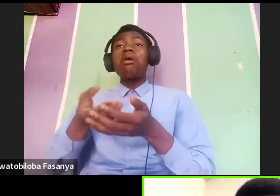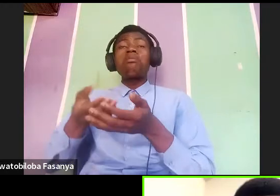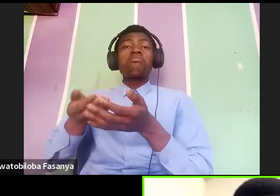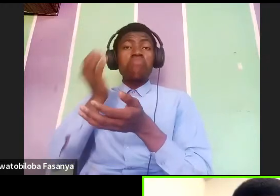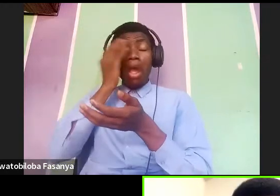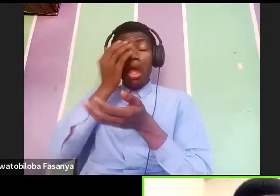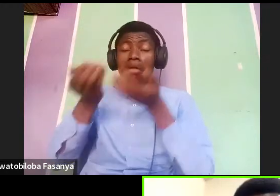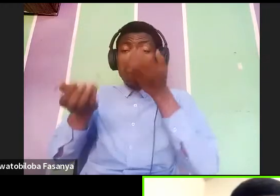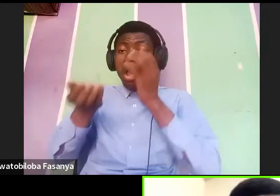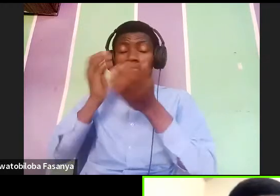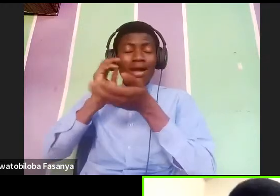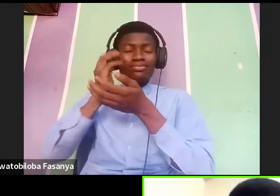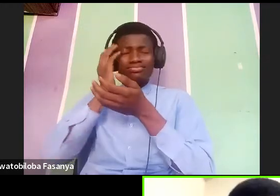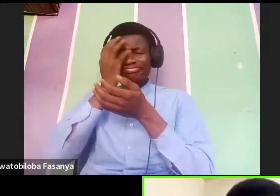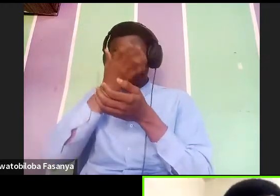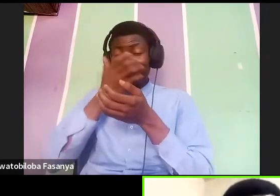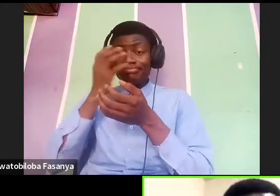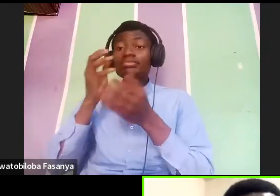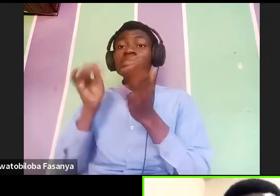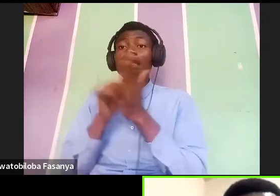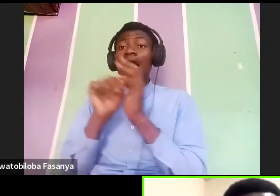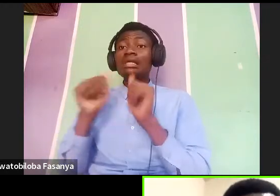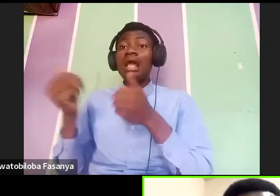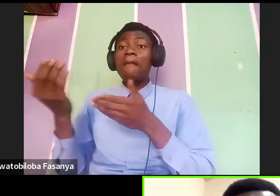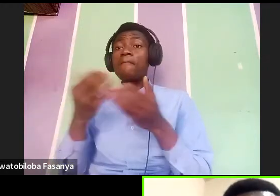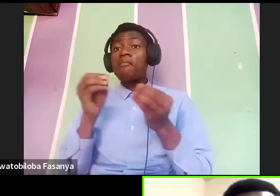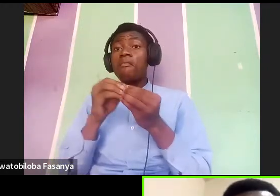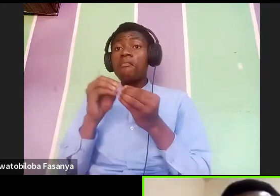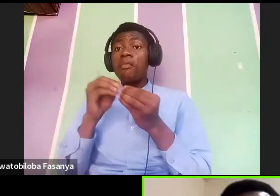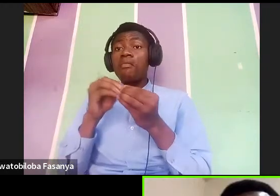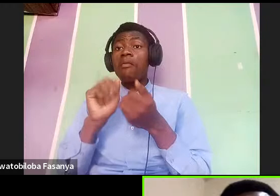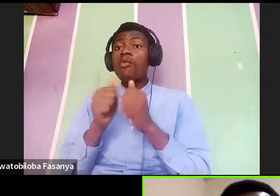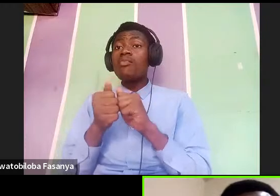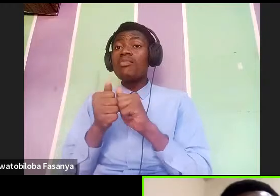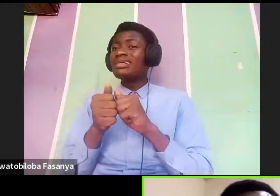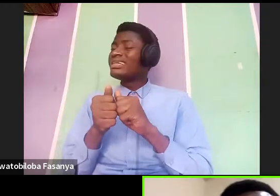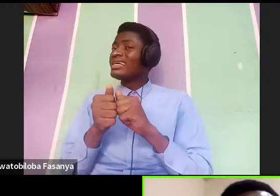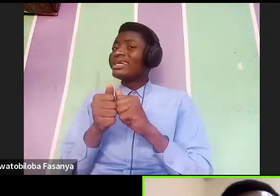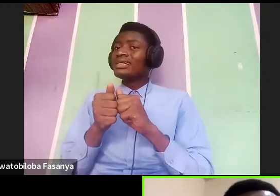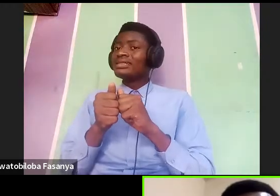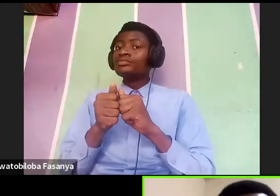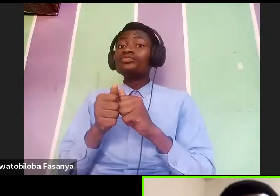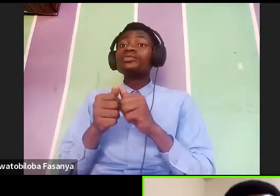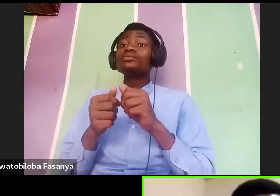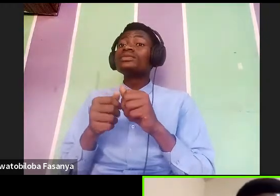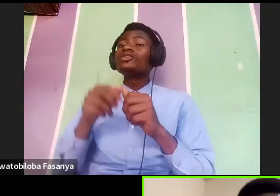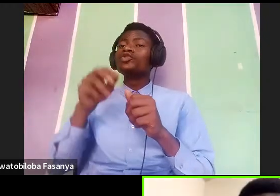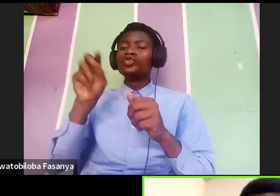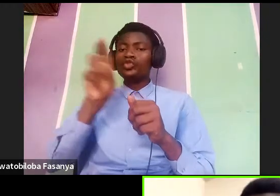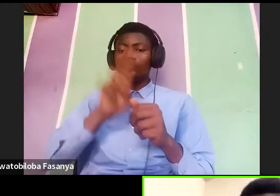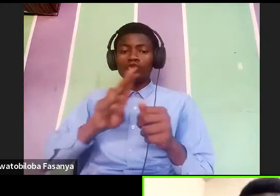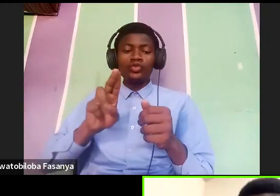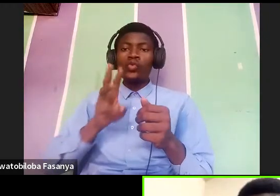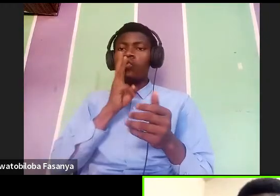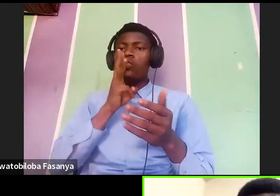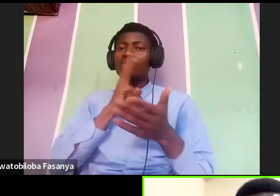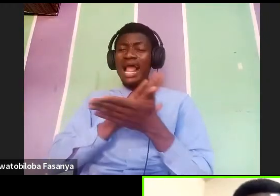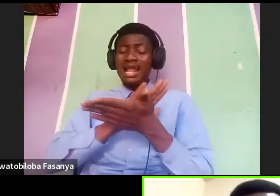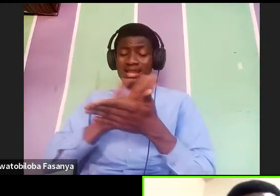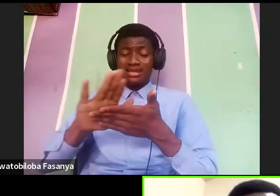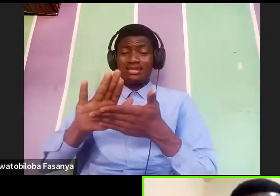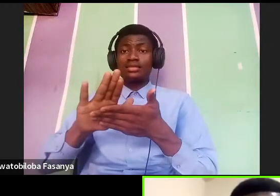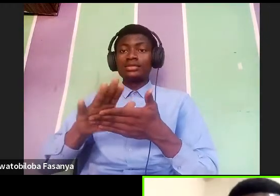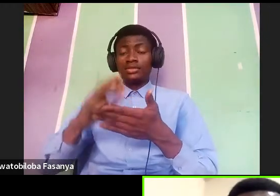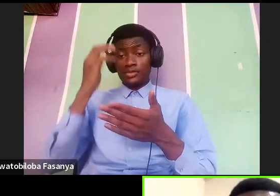severe infections and cause more problems. So if sometimes you find out that most times it's not the foreign body which is finally causing the